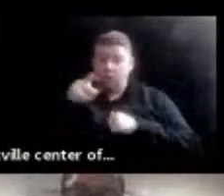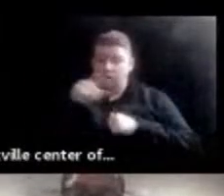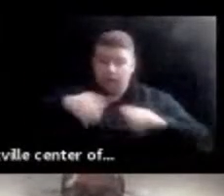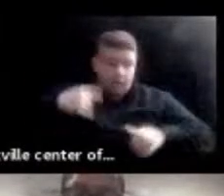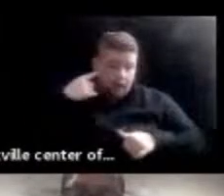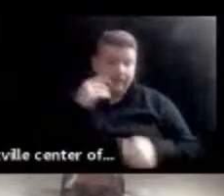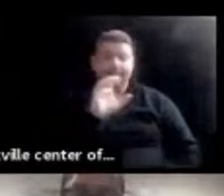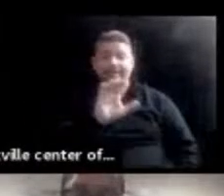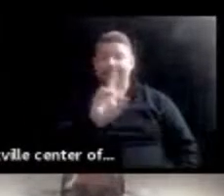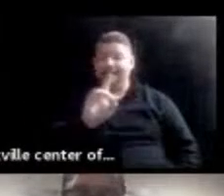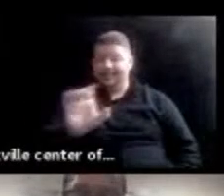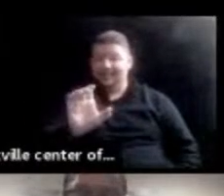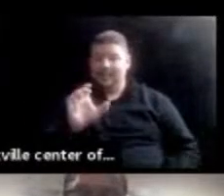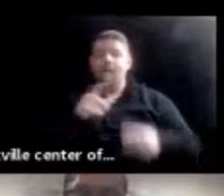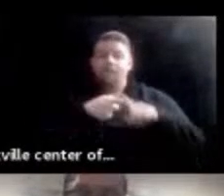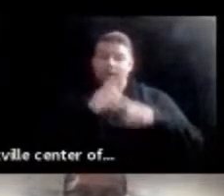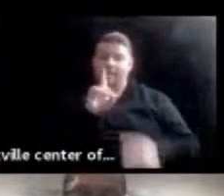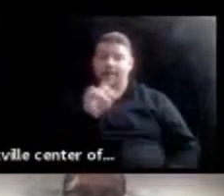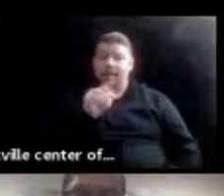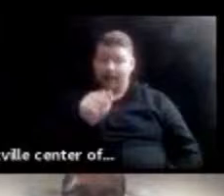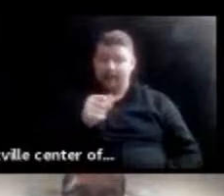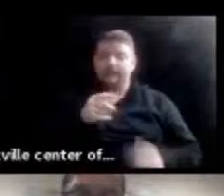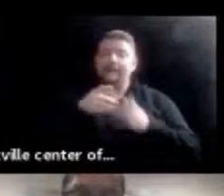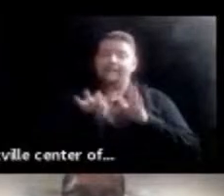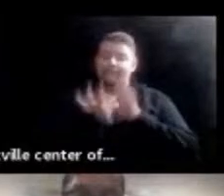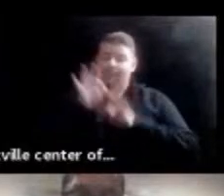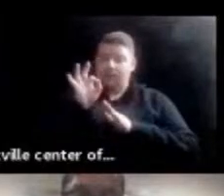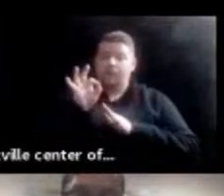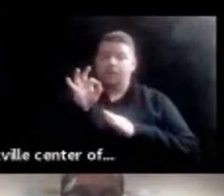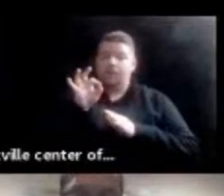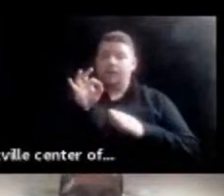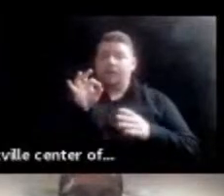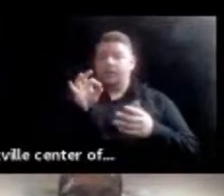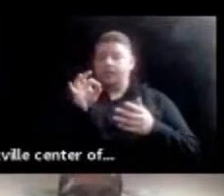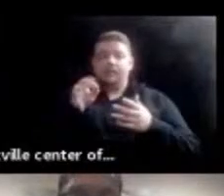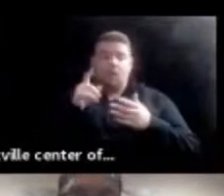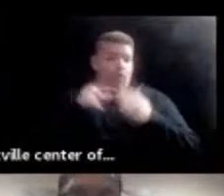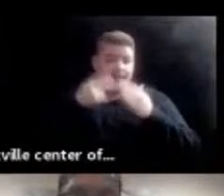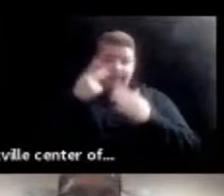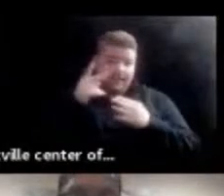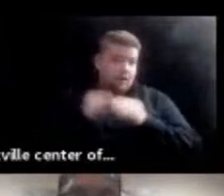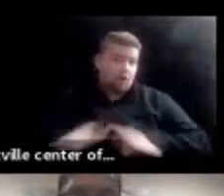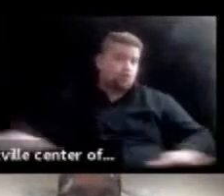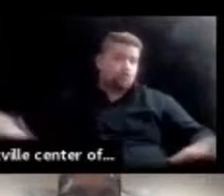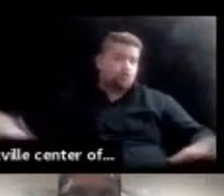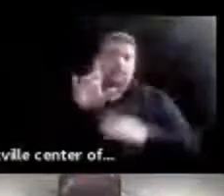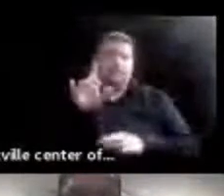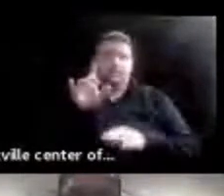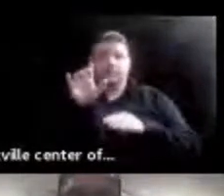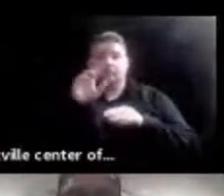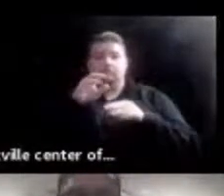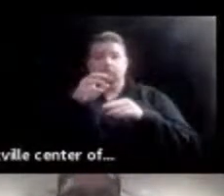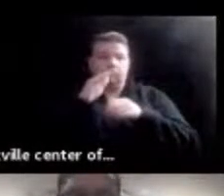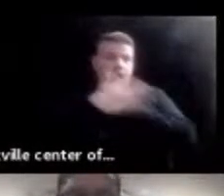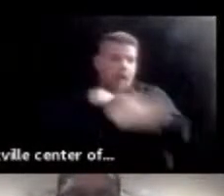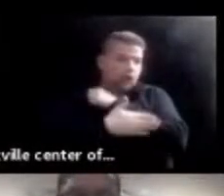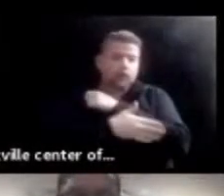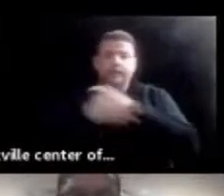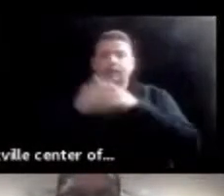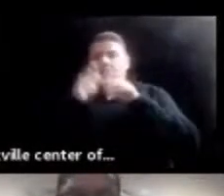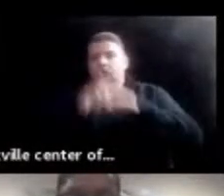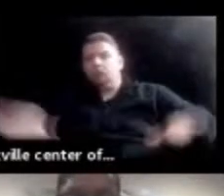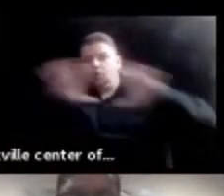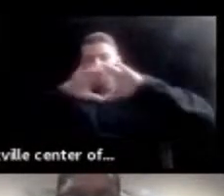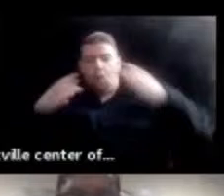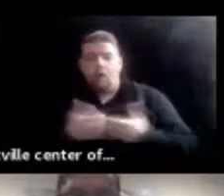CDC is based on data, based on information that what they've seen across the country and around the world, that someone who's